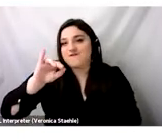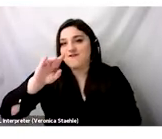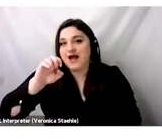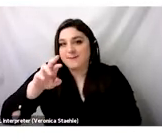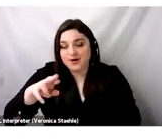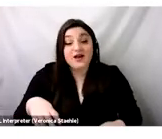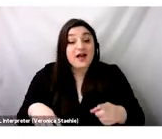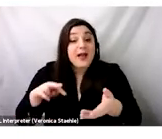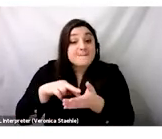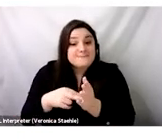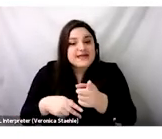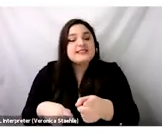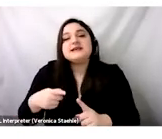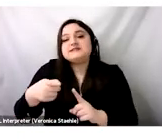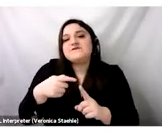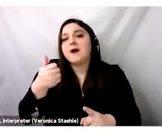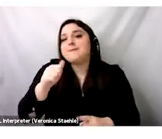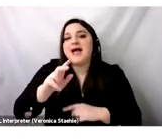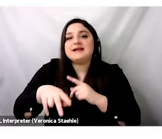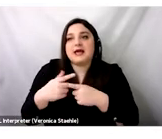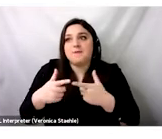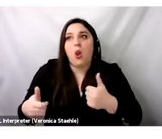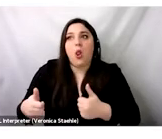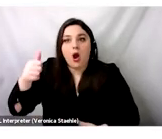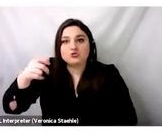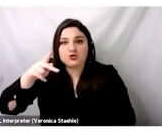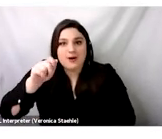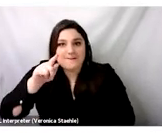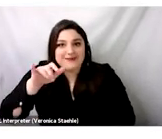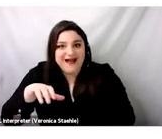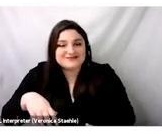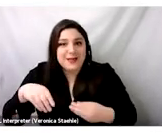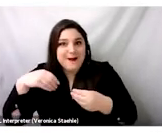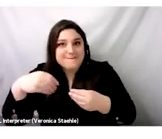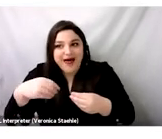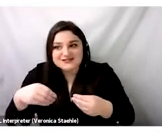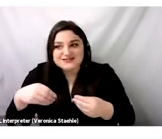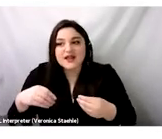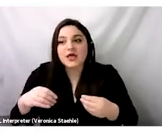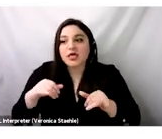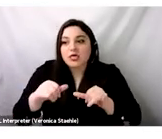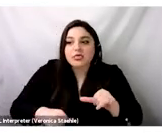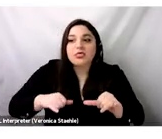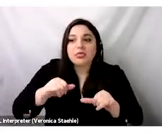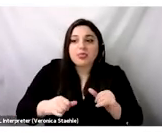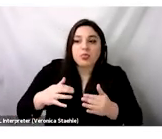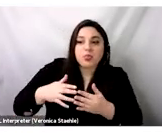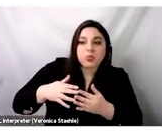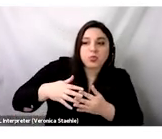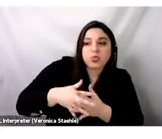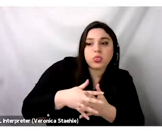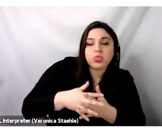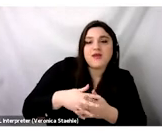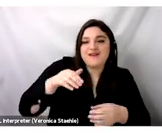of plastic that has broken down and is infiltrated into ecosystems. And I want to basically get into